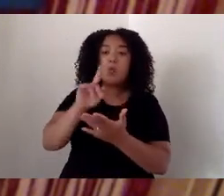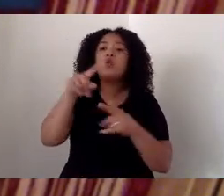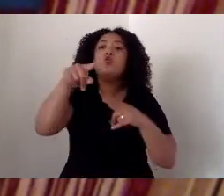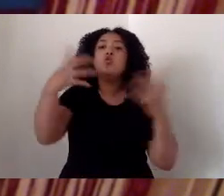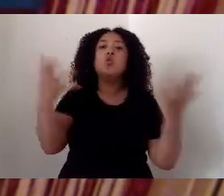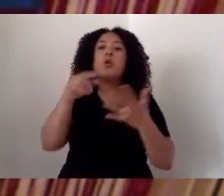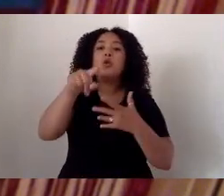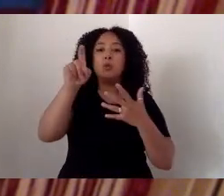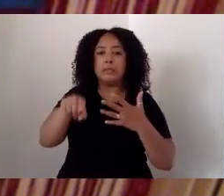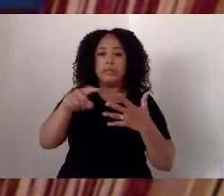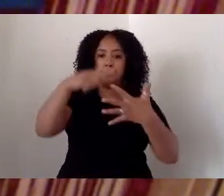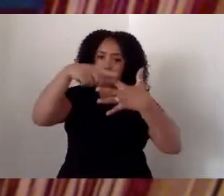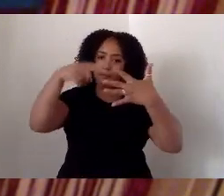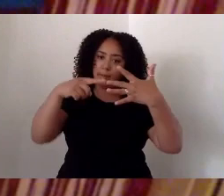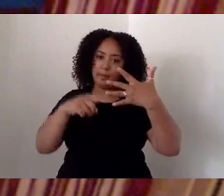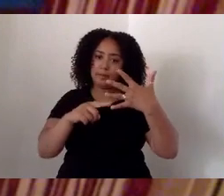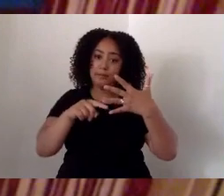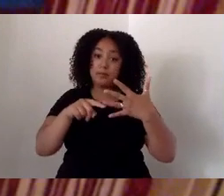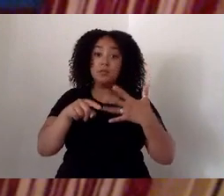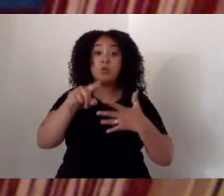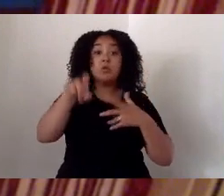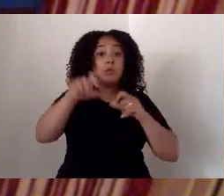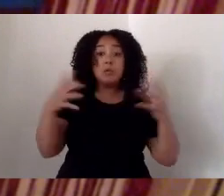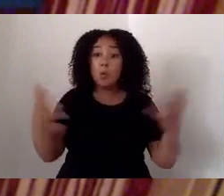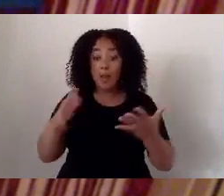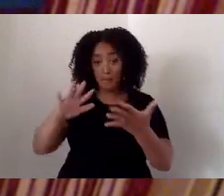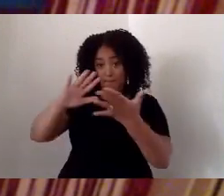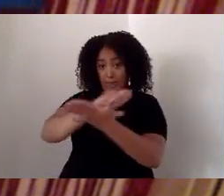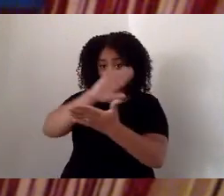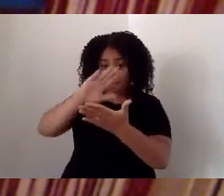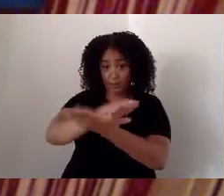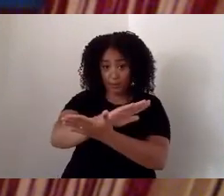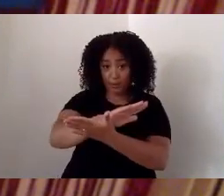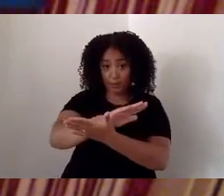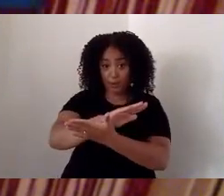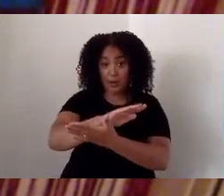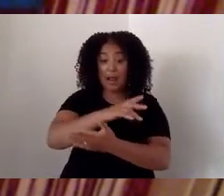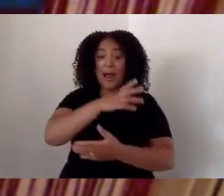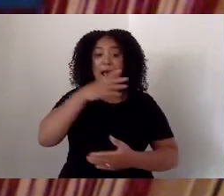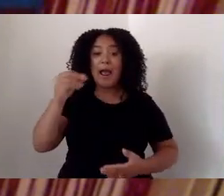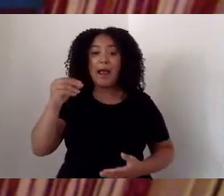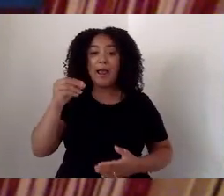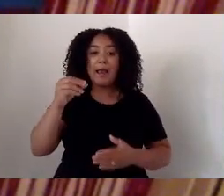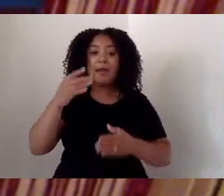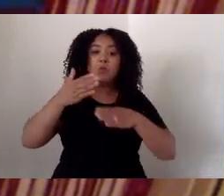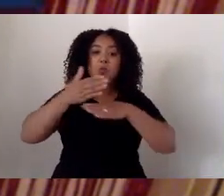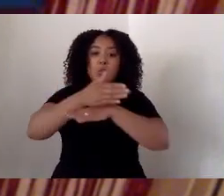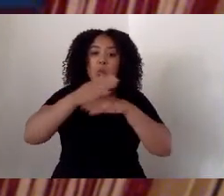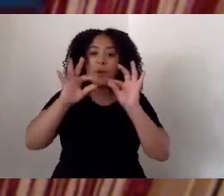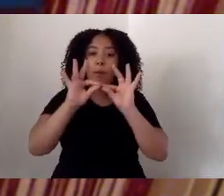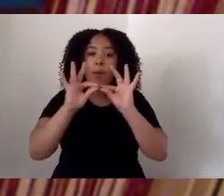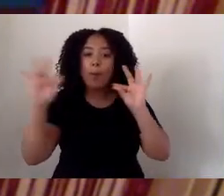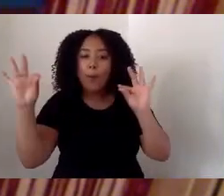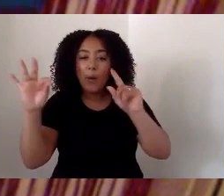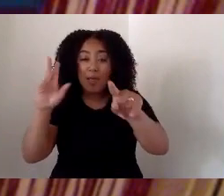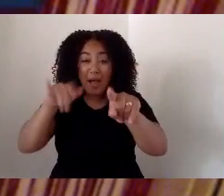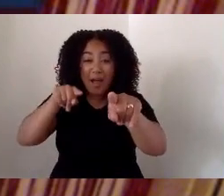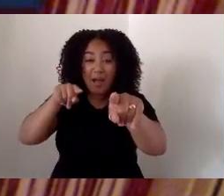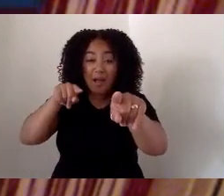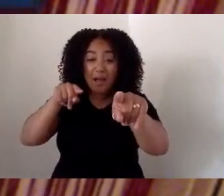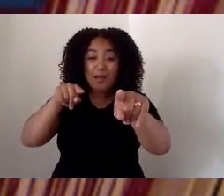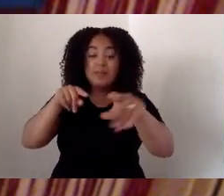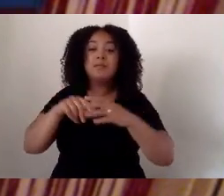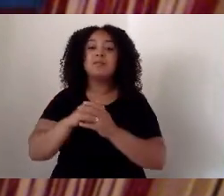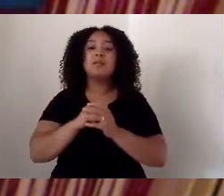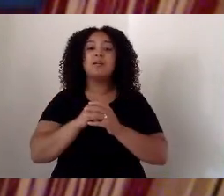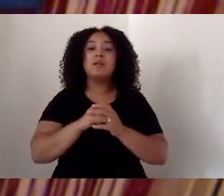need sticks. And when I say sticks, I'm gonna be using something like a chopstick or a skewer. You could use a branch, you could use a